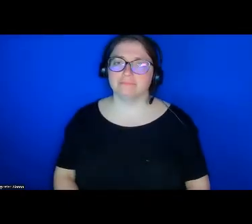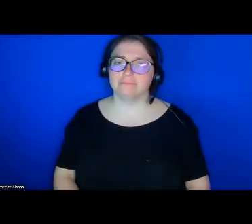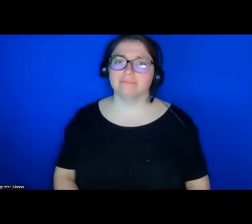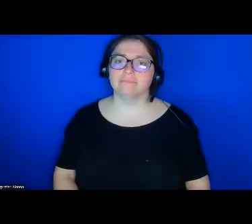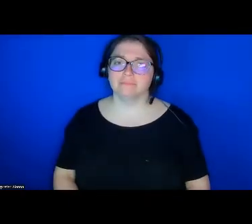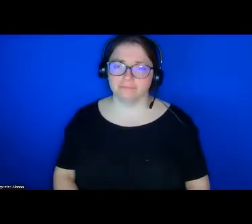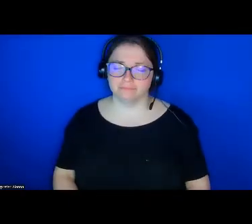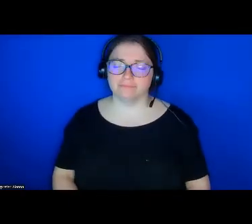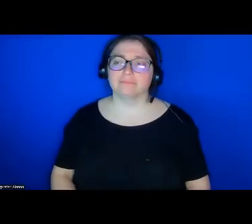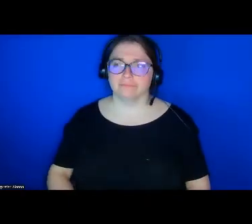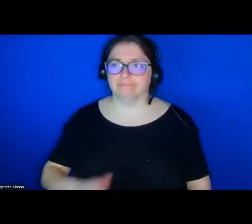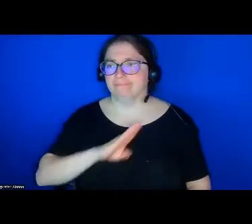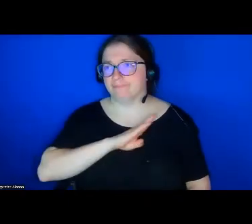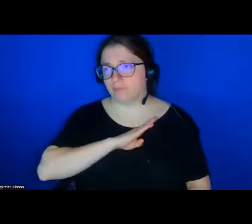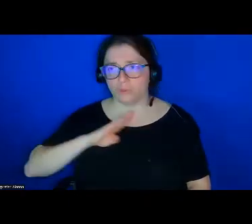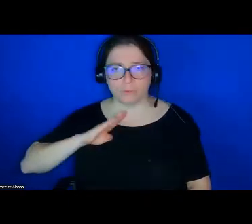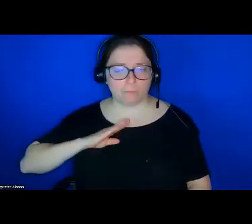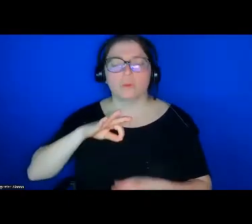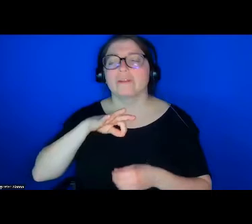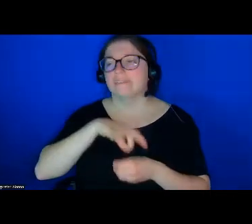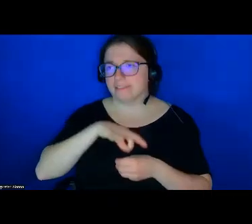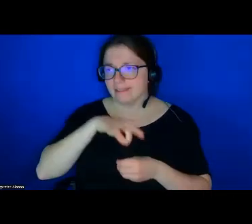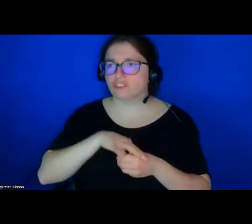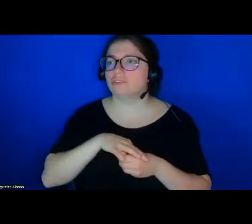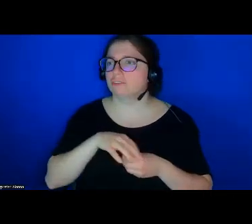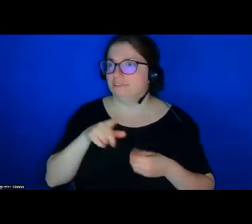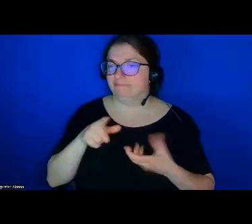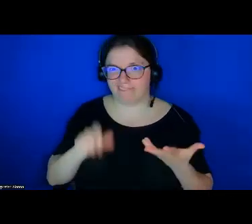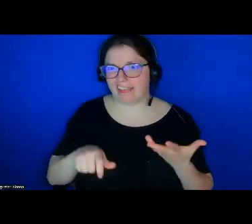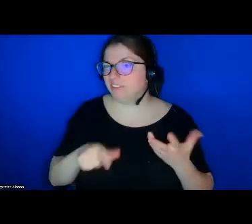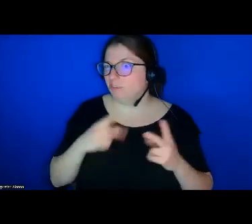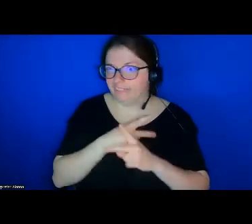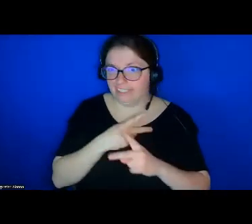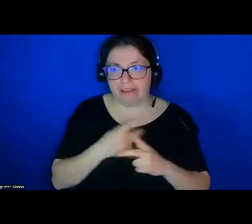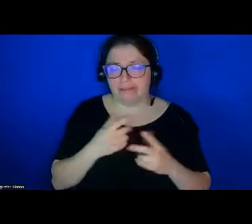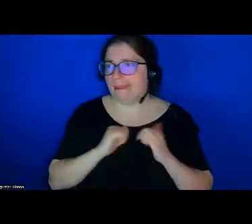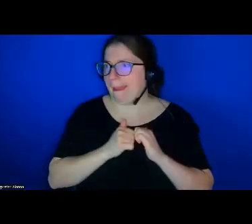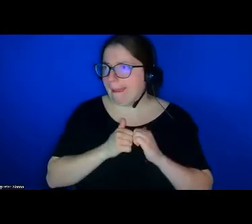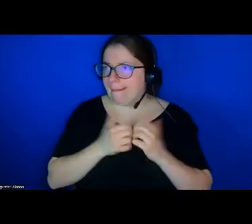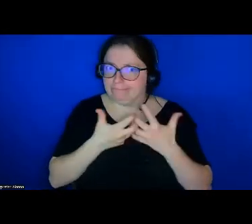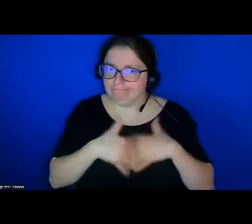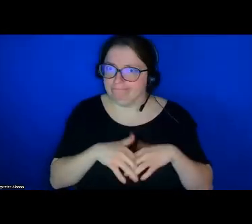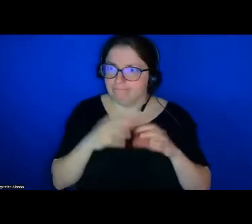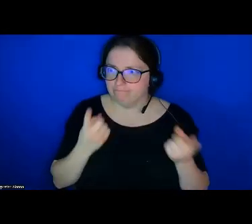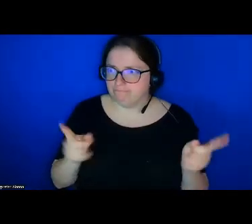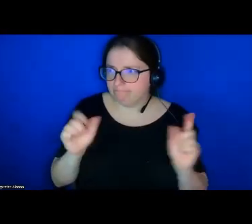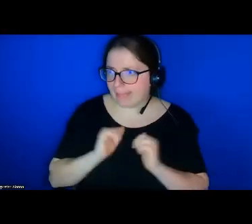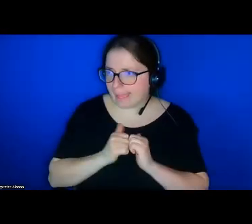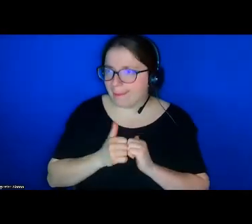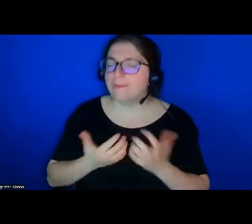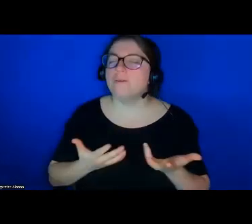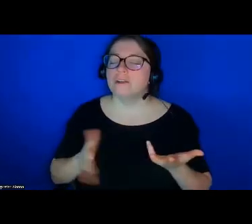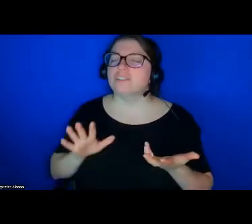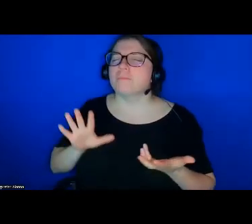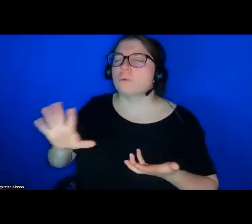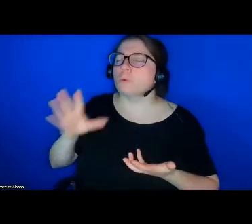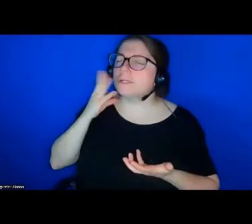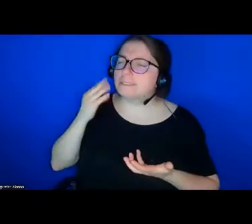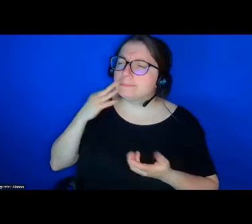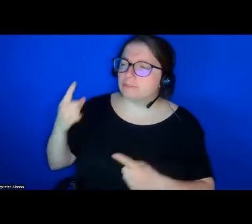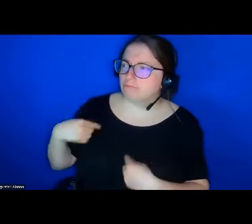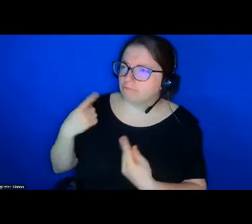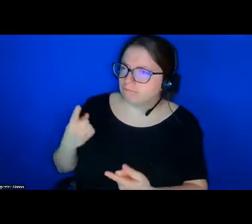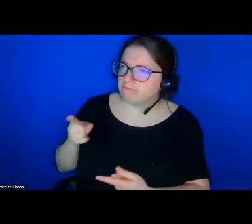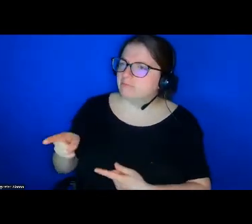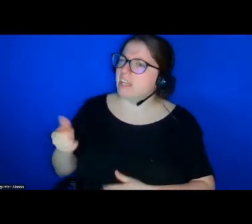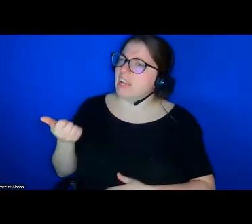to figure out as they're administering this new law I was just wondering you know based on your experience and uh do you have any